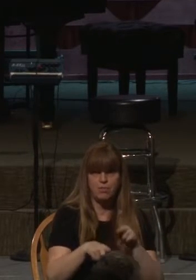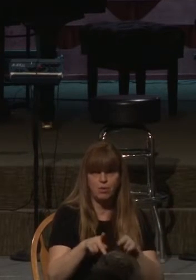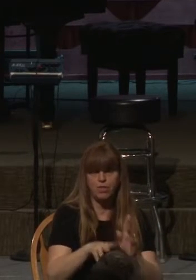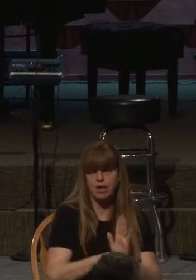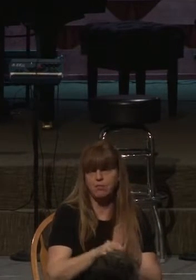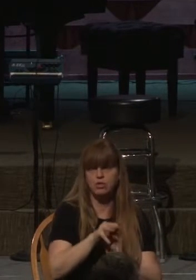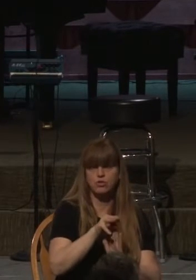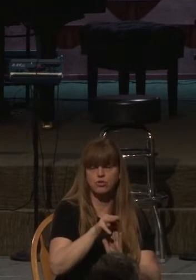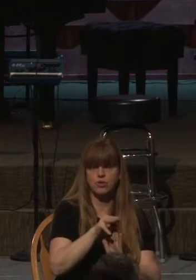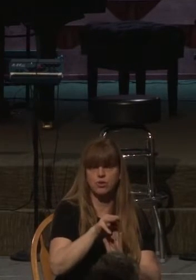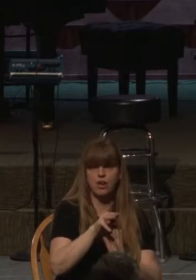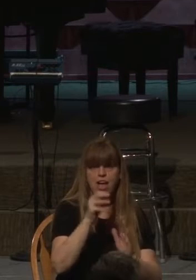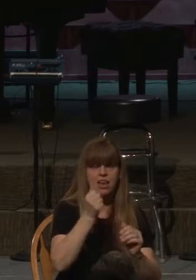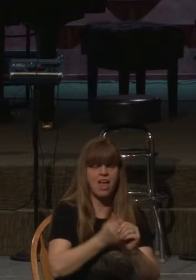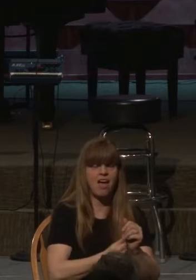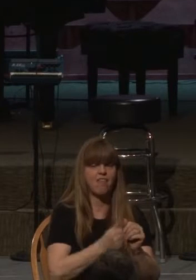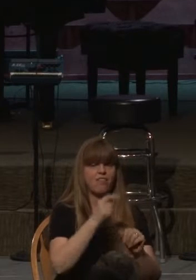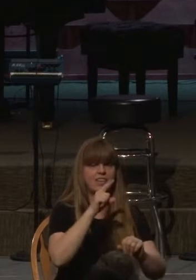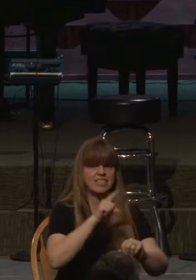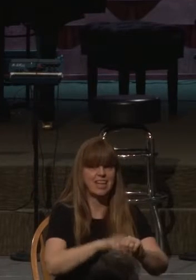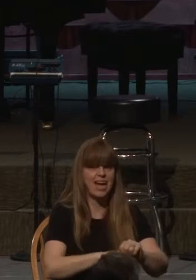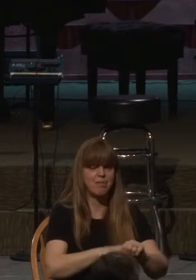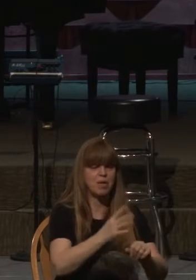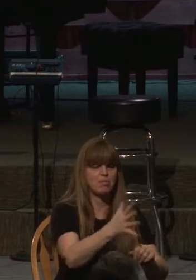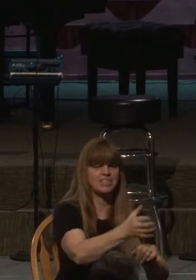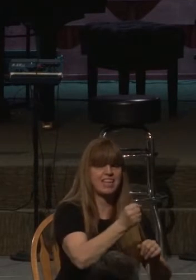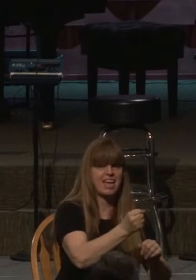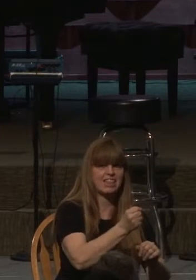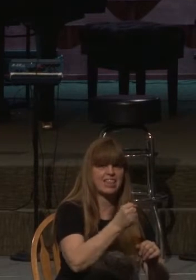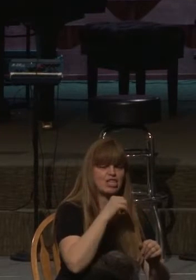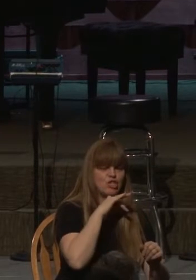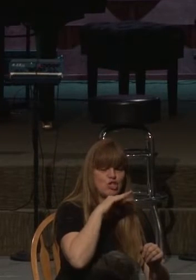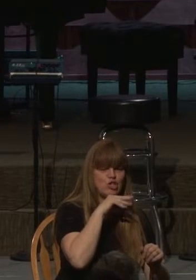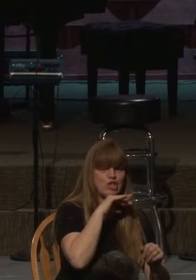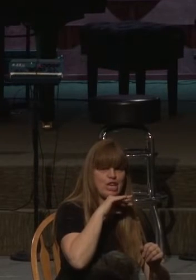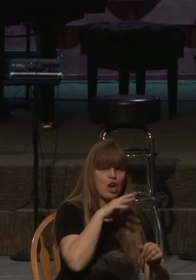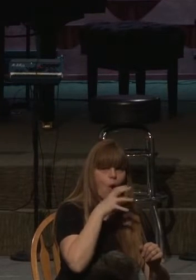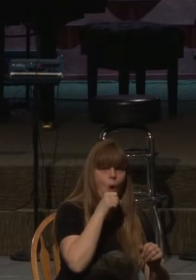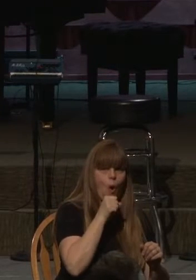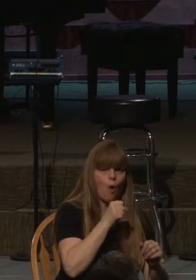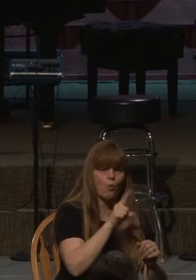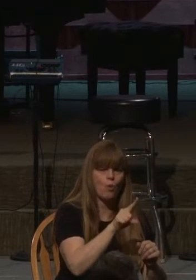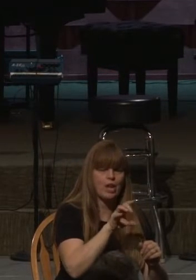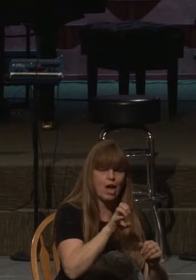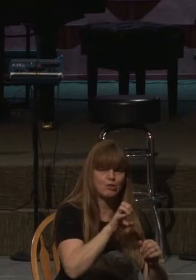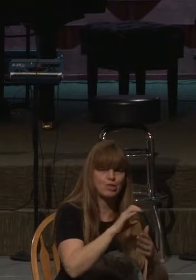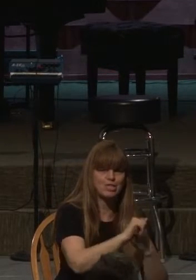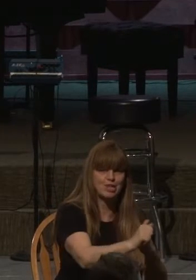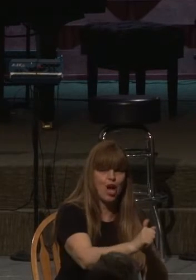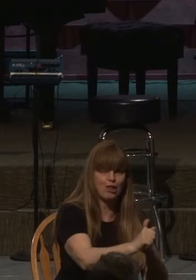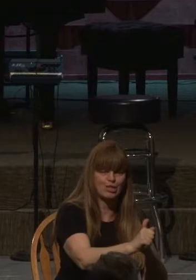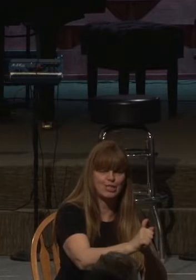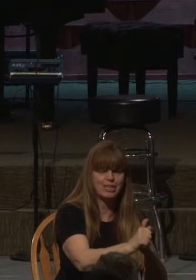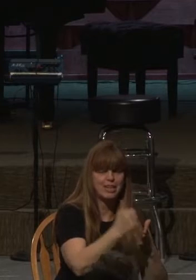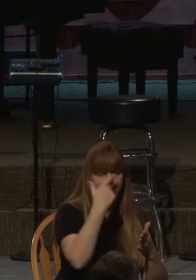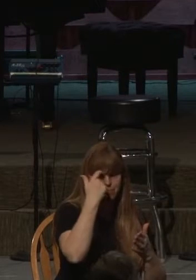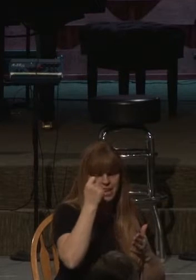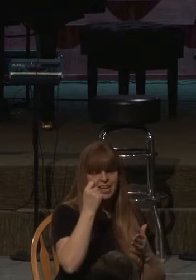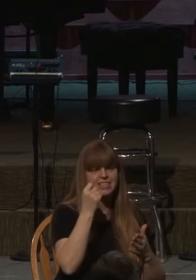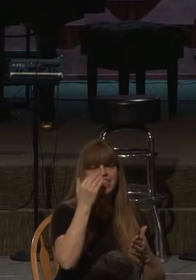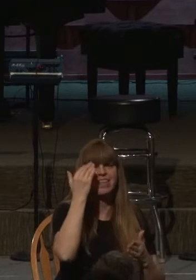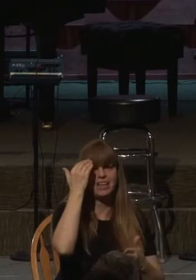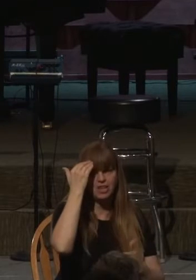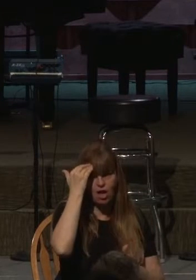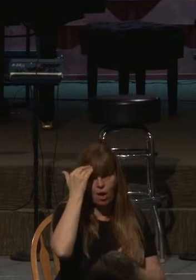mature, and every single time they will grab that dirty, tattered, old $100 bill because they